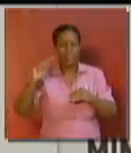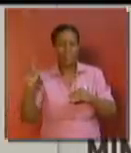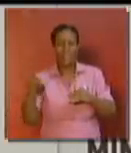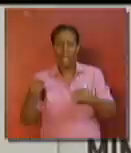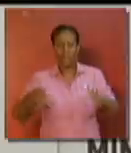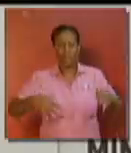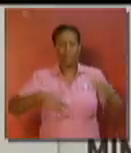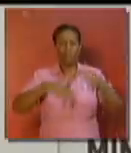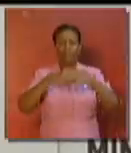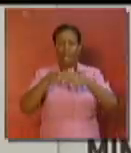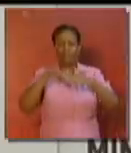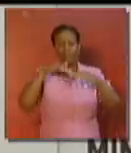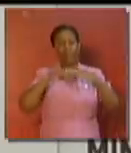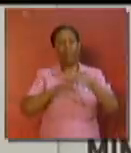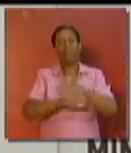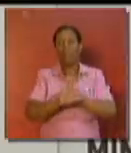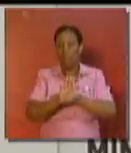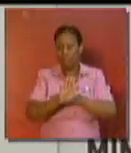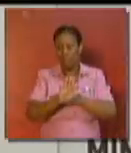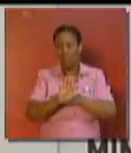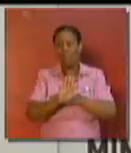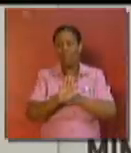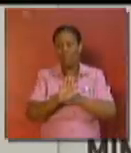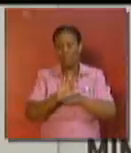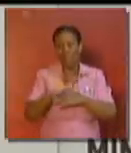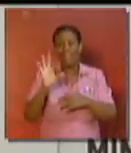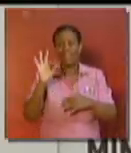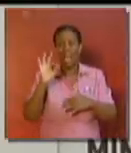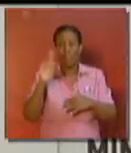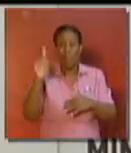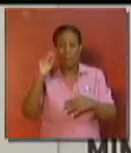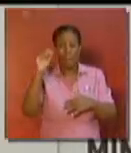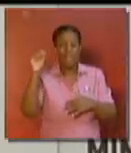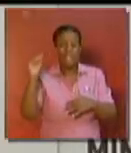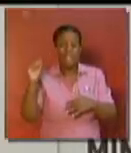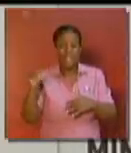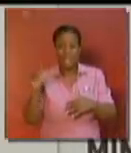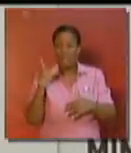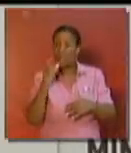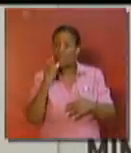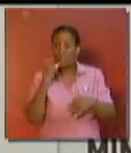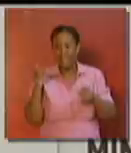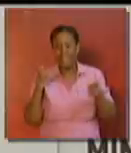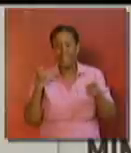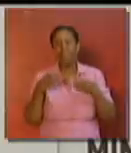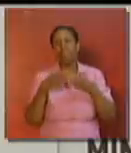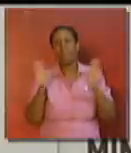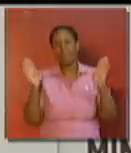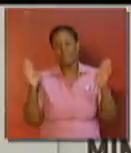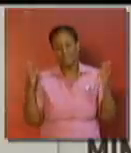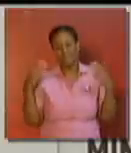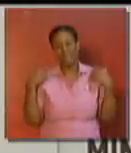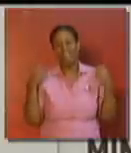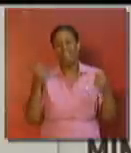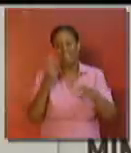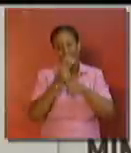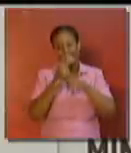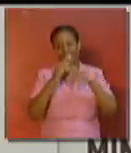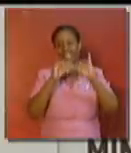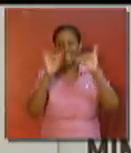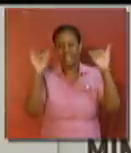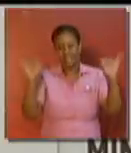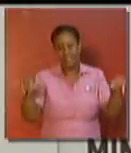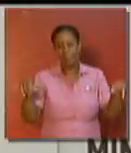91% of those deliveries were managed in your public healthcare system, with 9% of patients delivering in the private